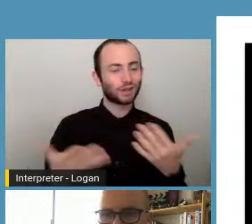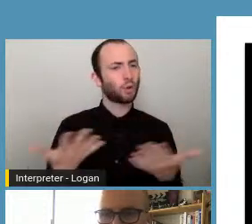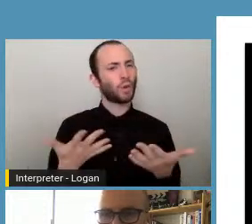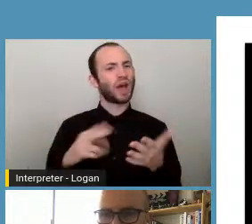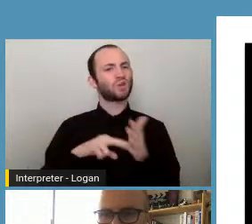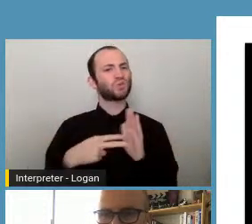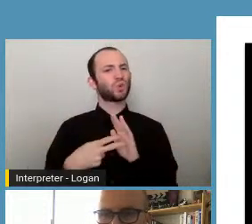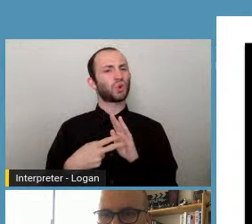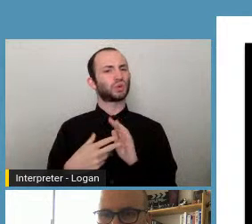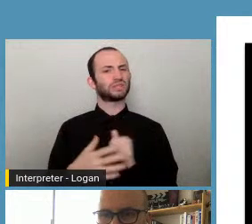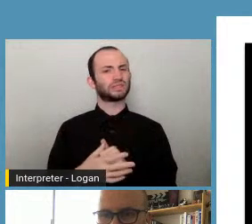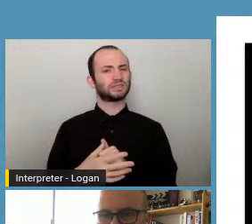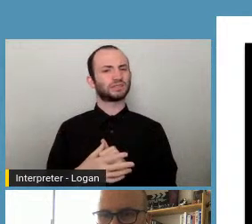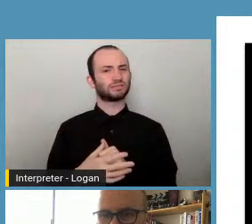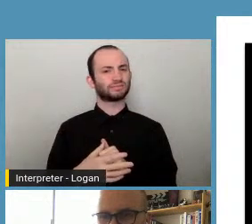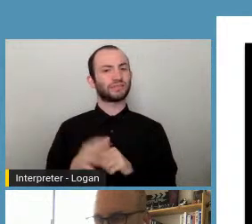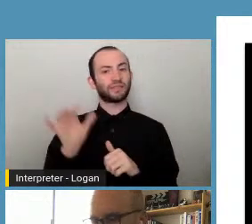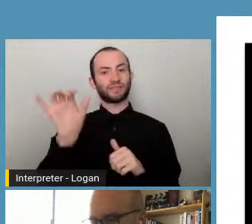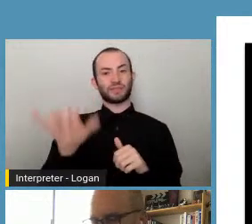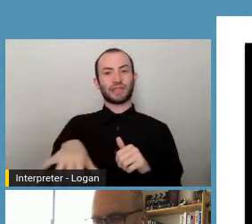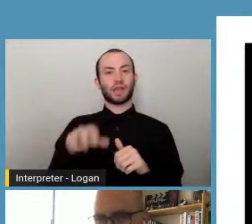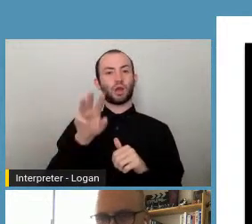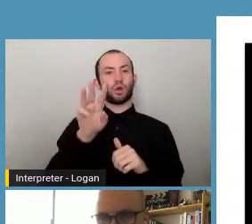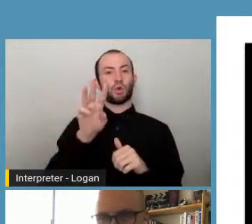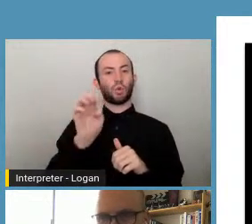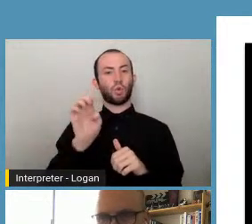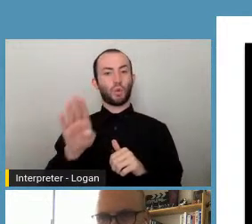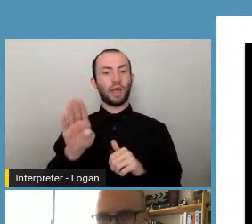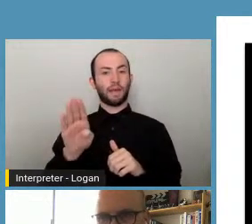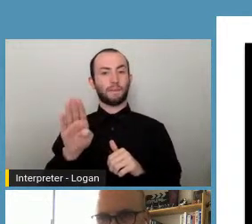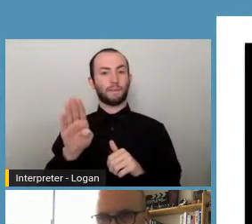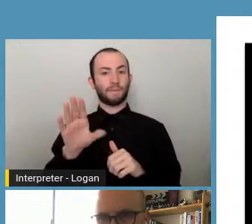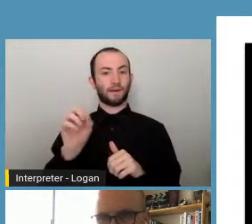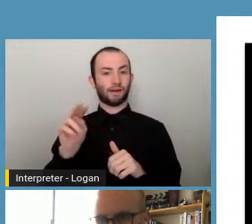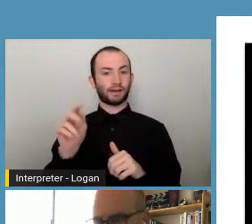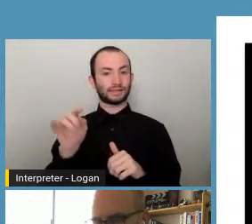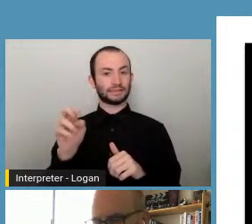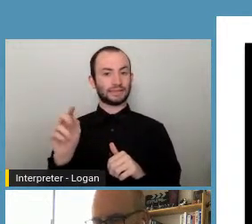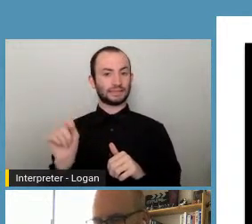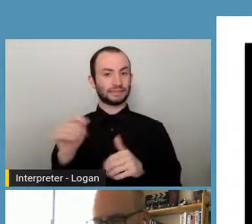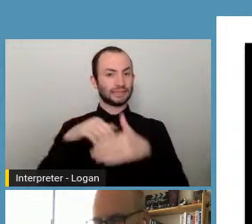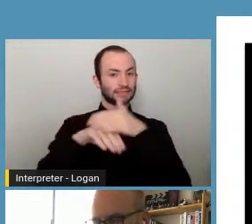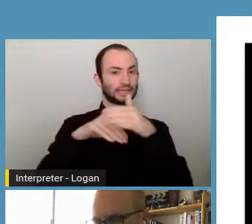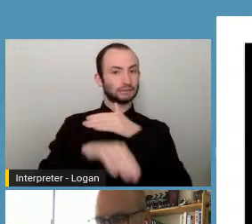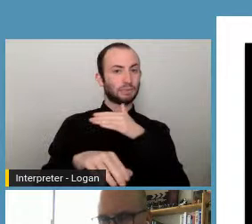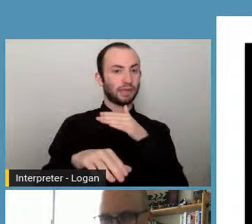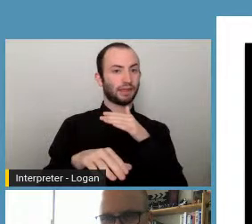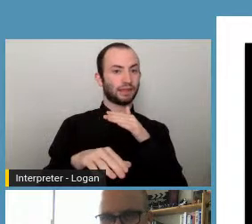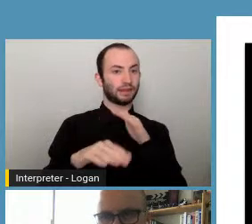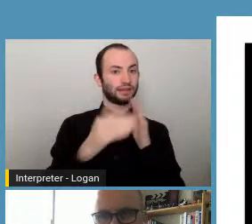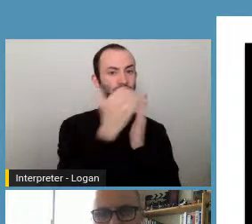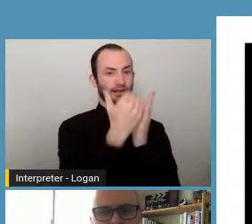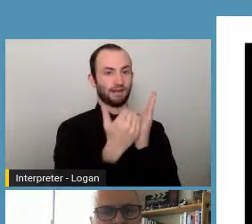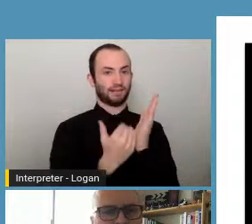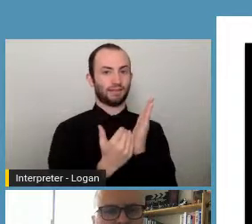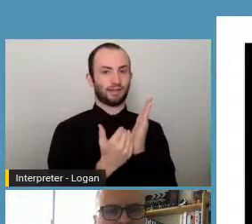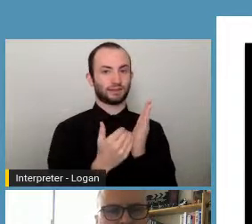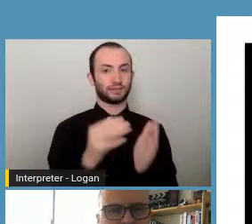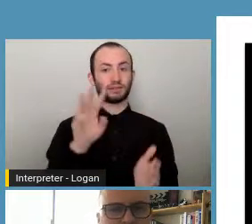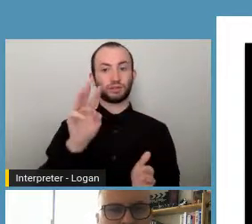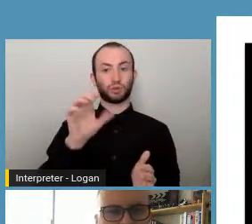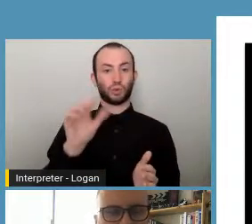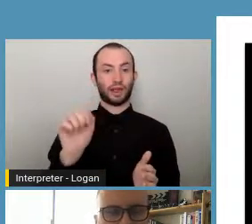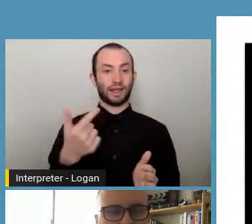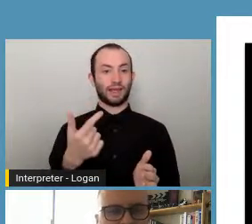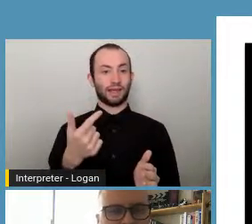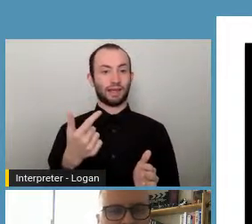Those rules are the Web Content Accessibility Guidelines, or WCAG for short. WCAG is versioned, so version 2.1 is what you